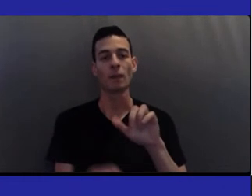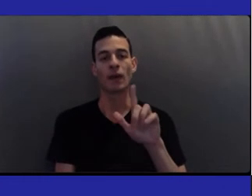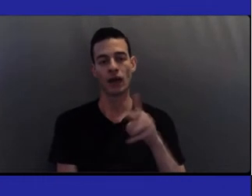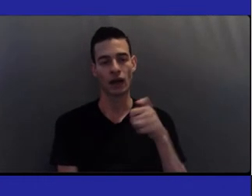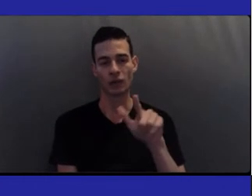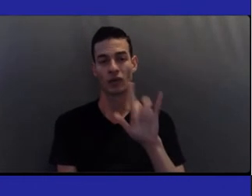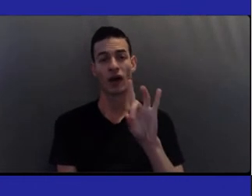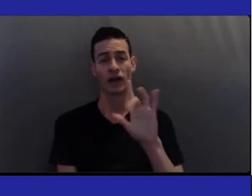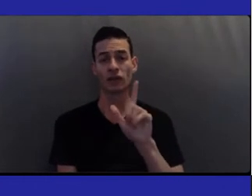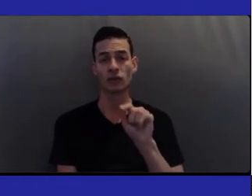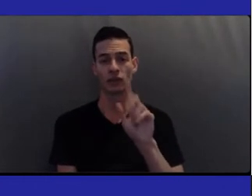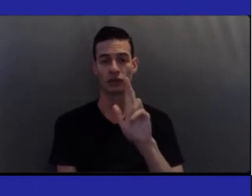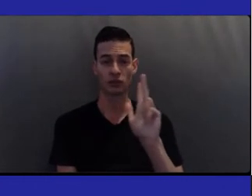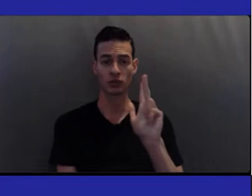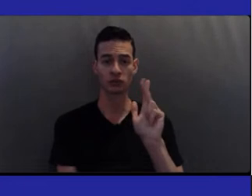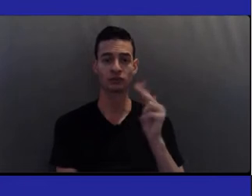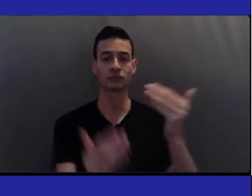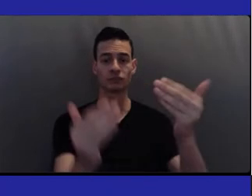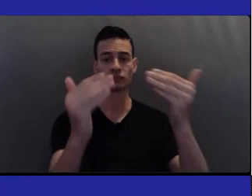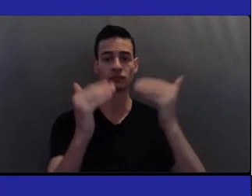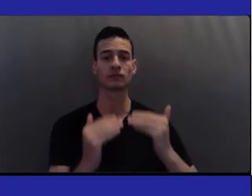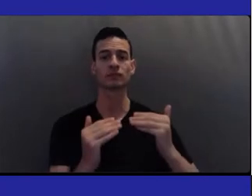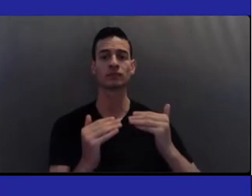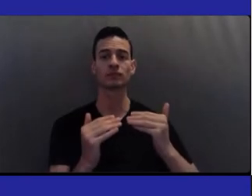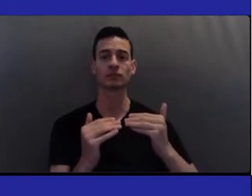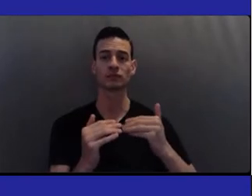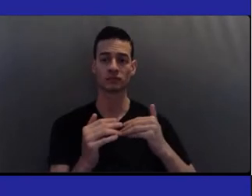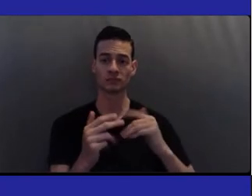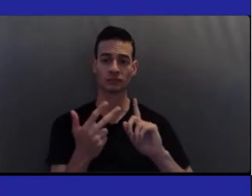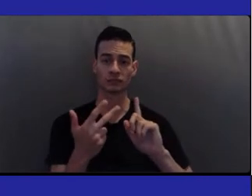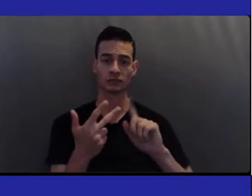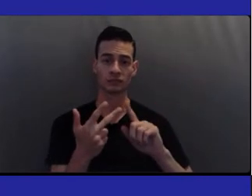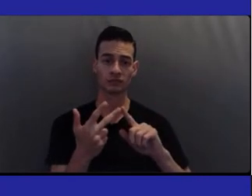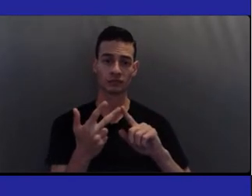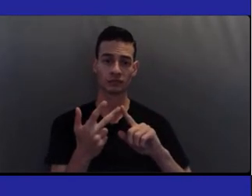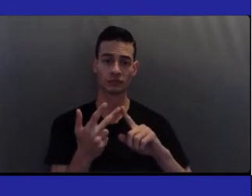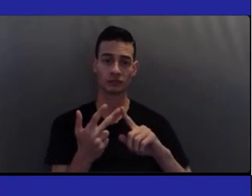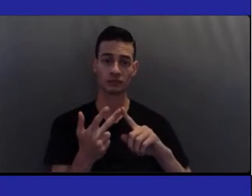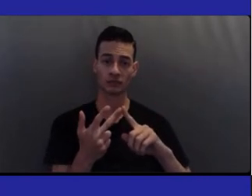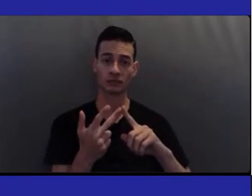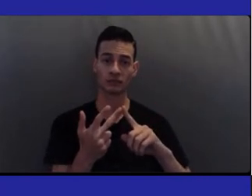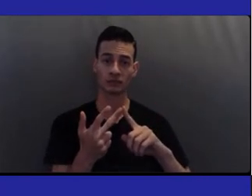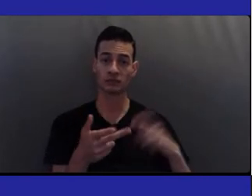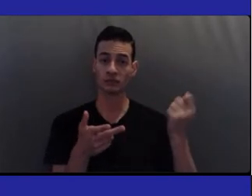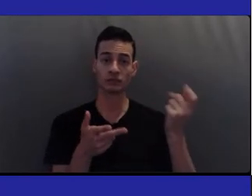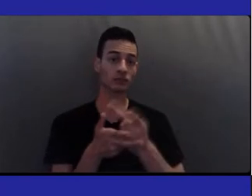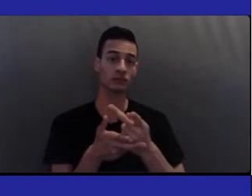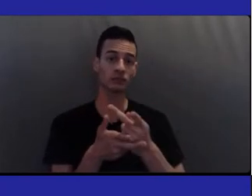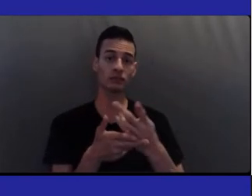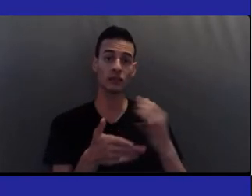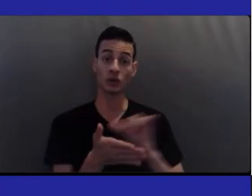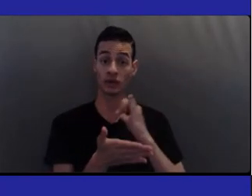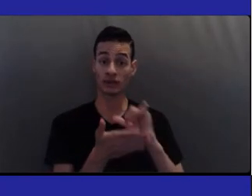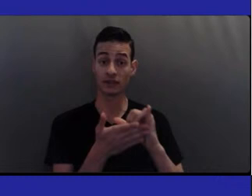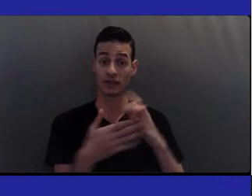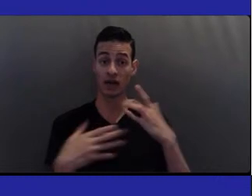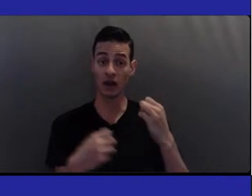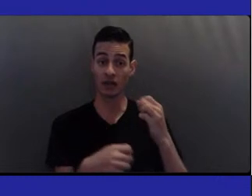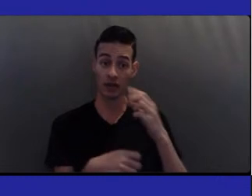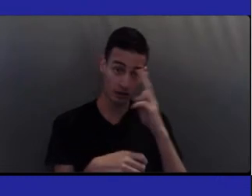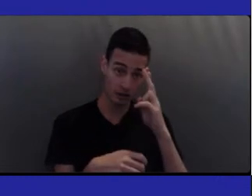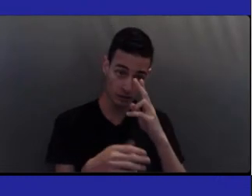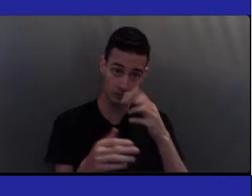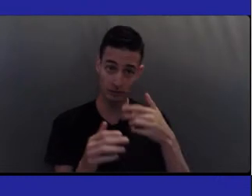And then number 20, authorizing New York City Health and Hospitals Corporation to increase the funding of its contract with